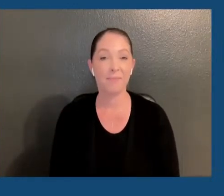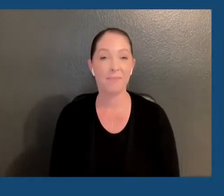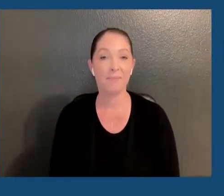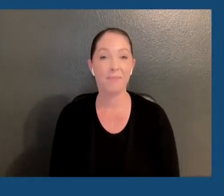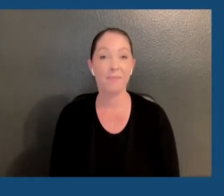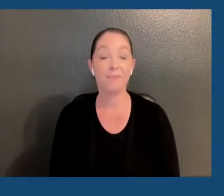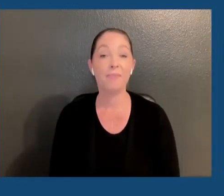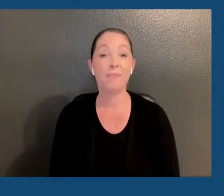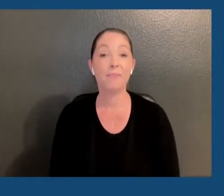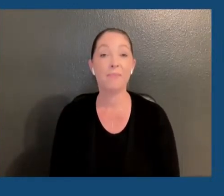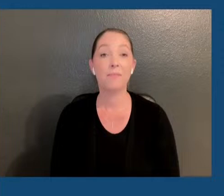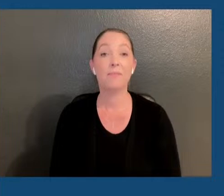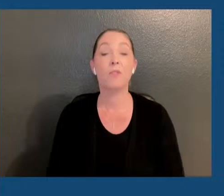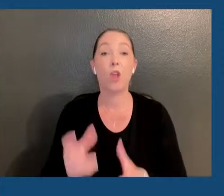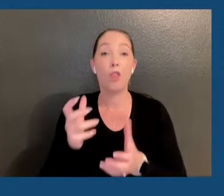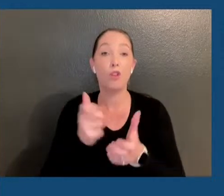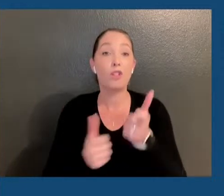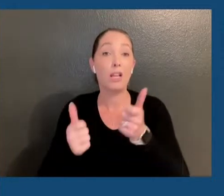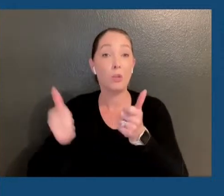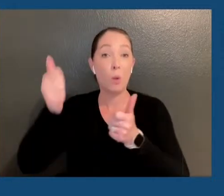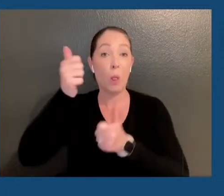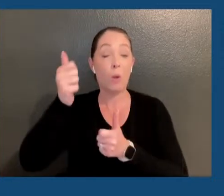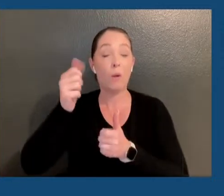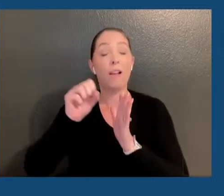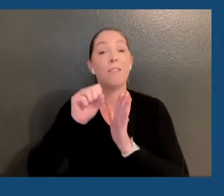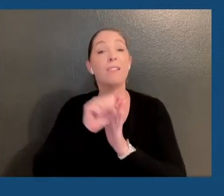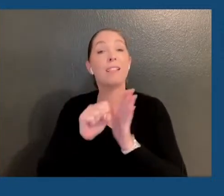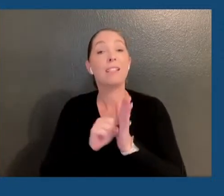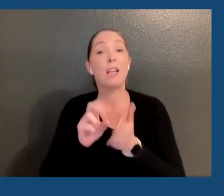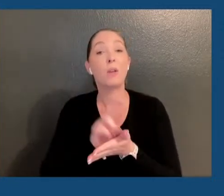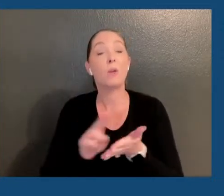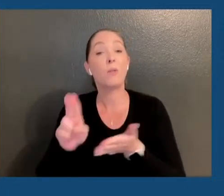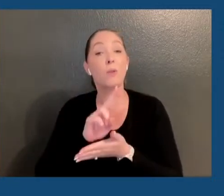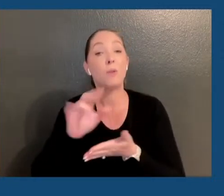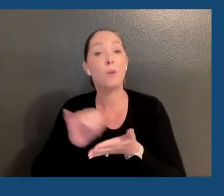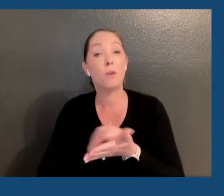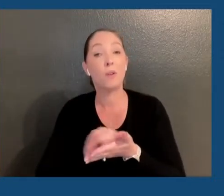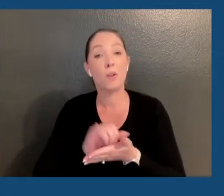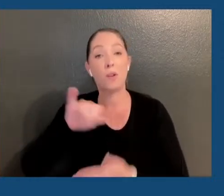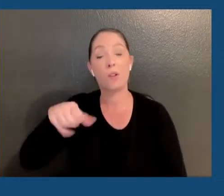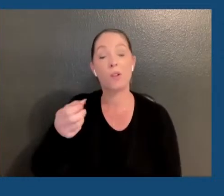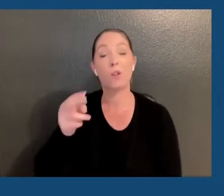The Chancellor of the State University of New York, John B. King, Jr.